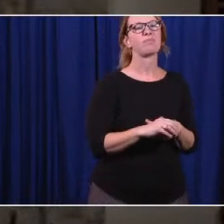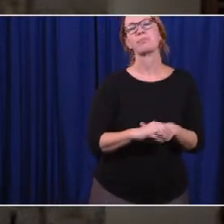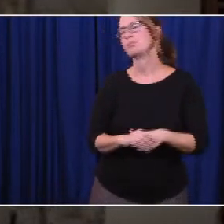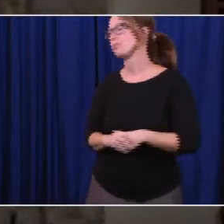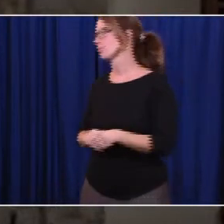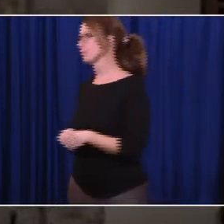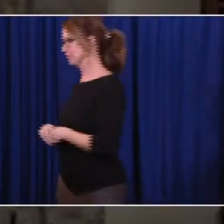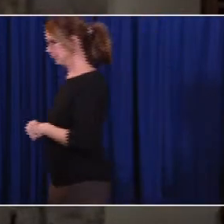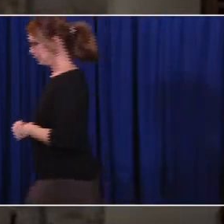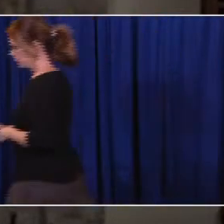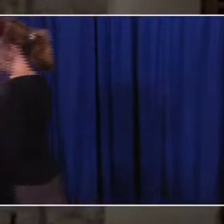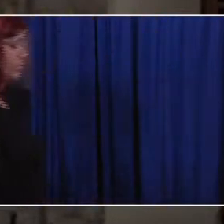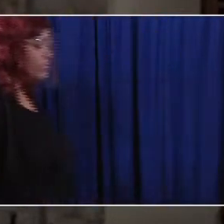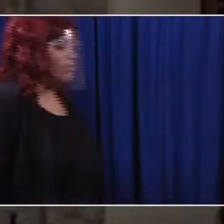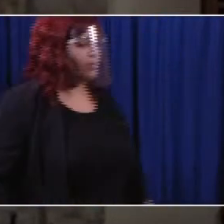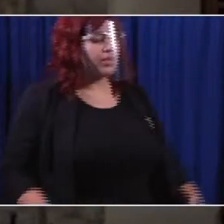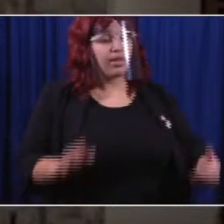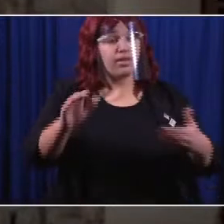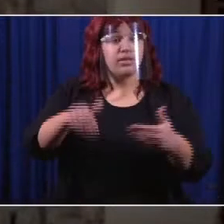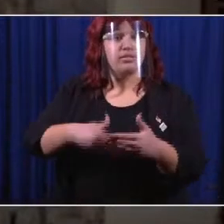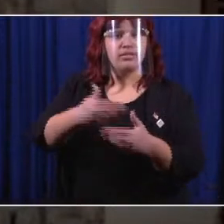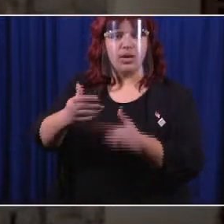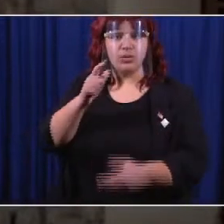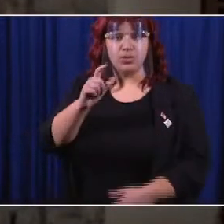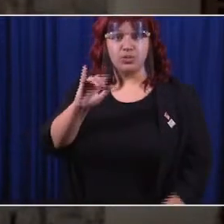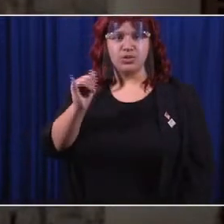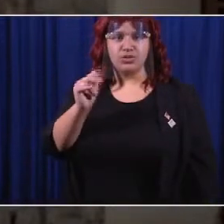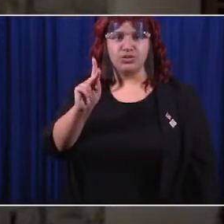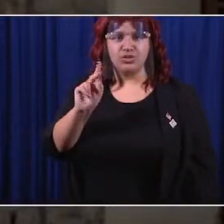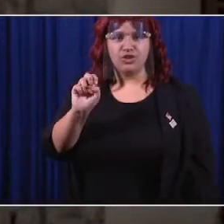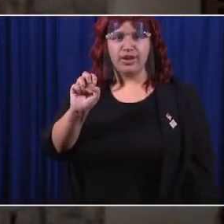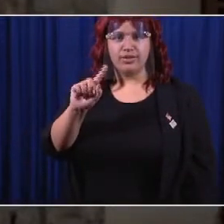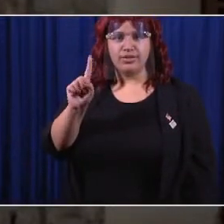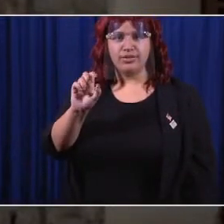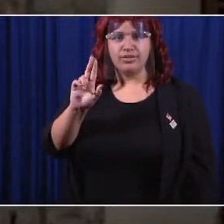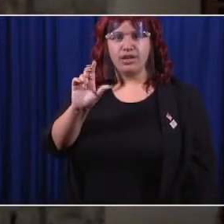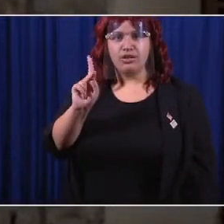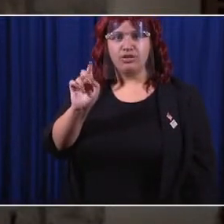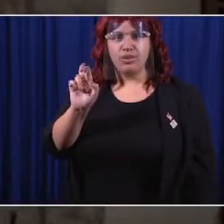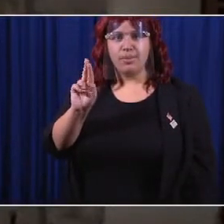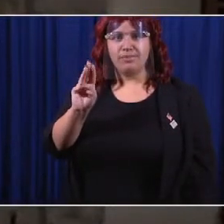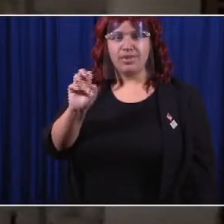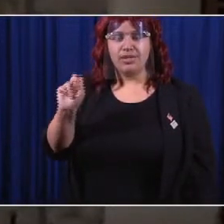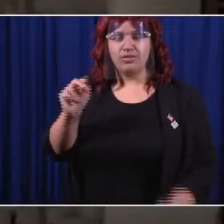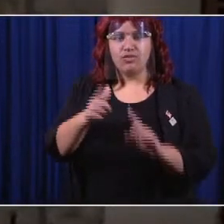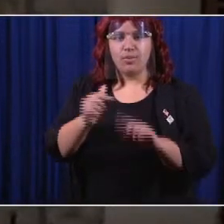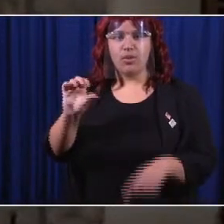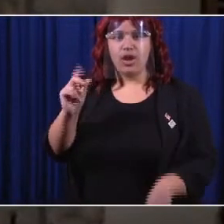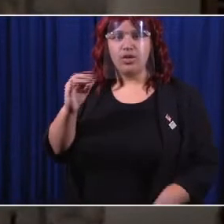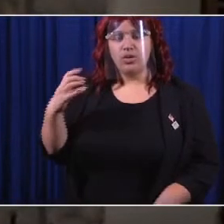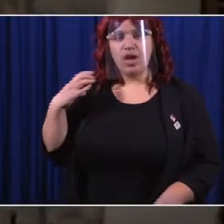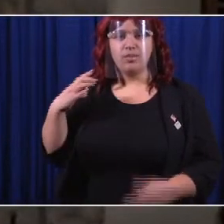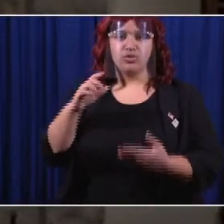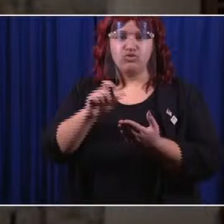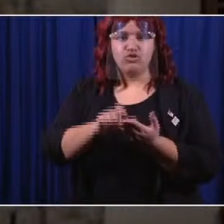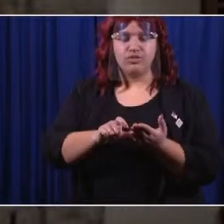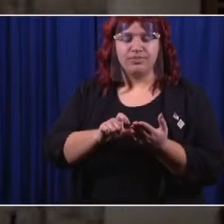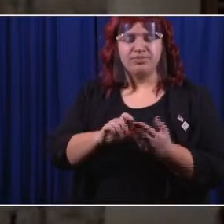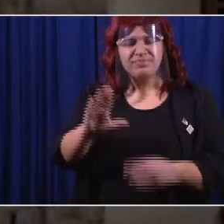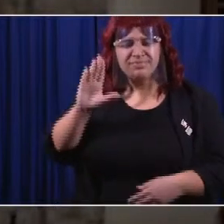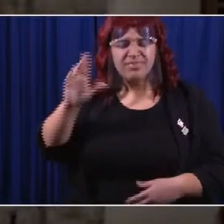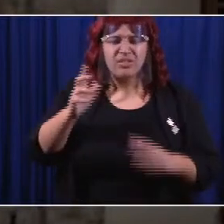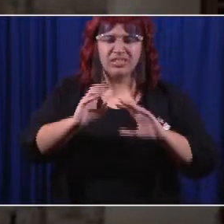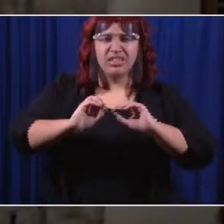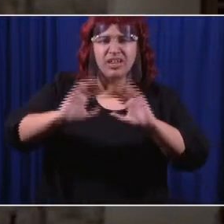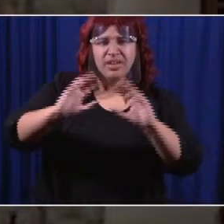Next question is from Jake Zuckerman at the Ohio Capitol Journal. Hi, Governor. Can we get some clarity on the data